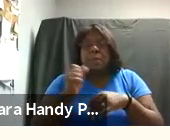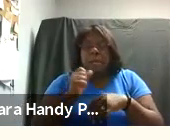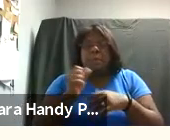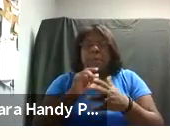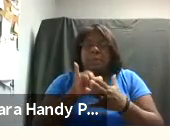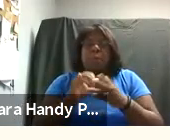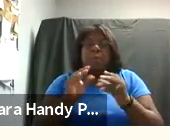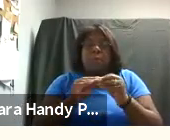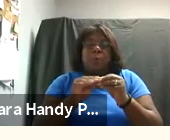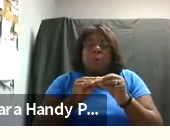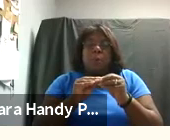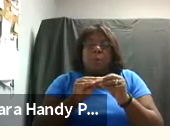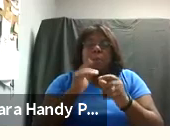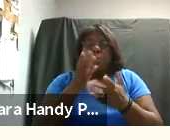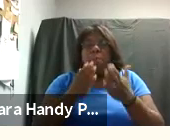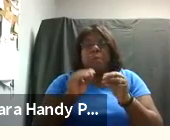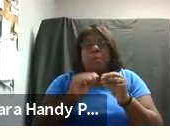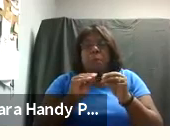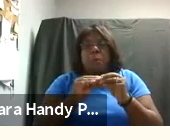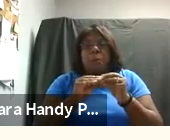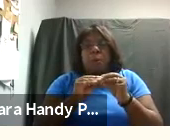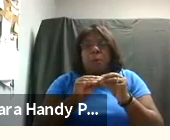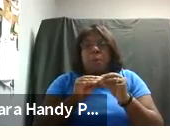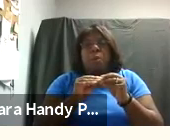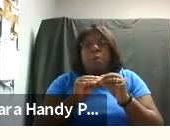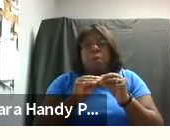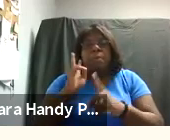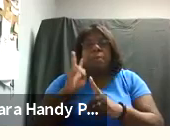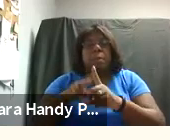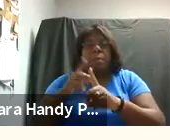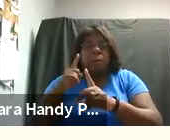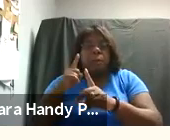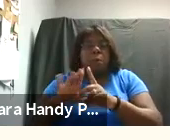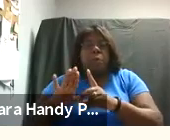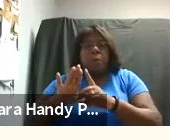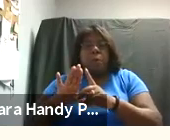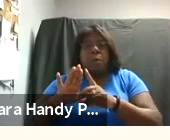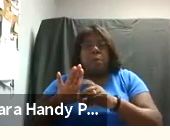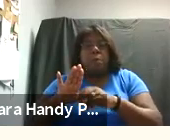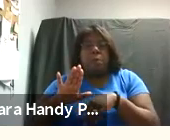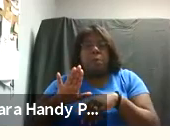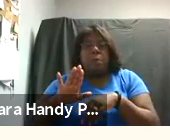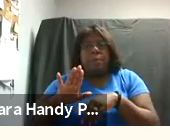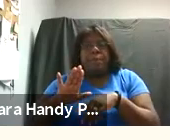more, probably more applicable in terms of their overall